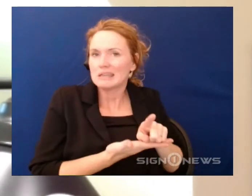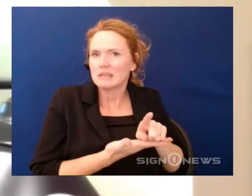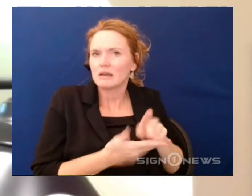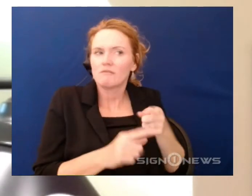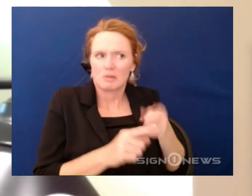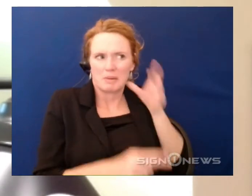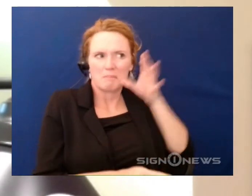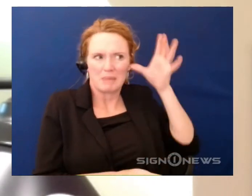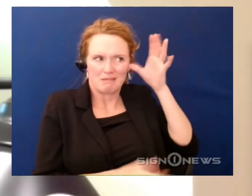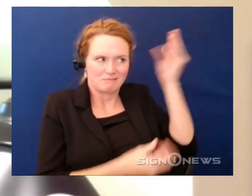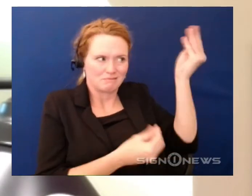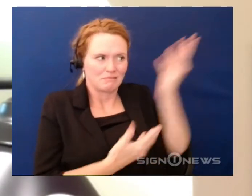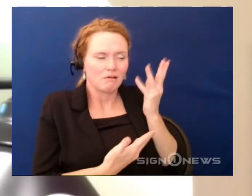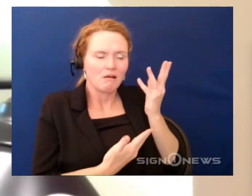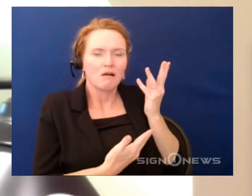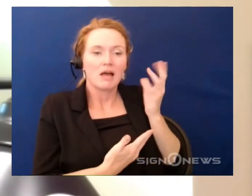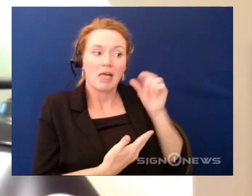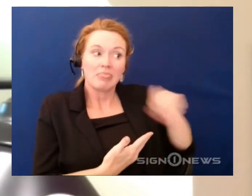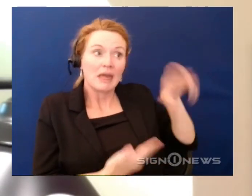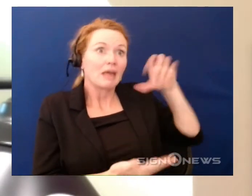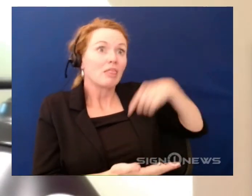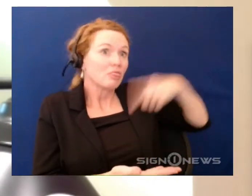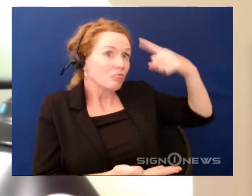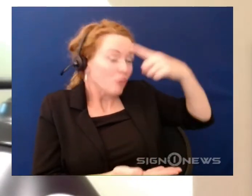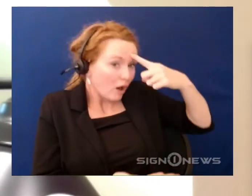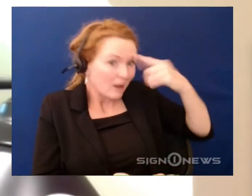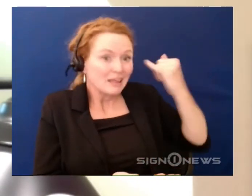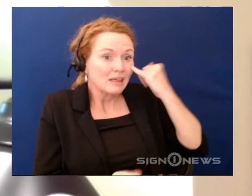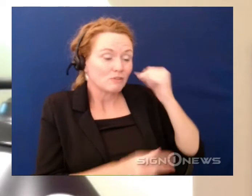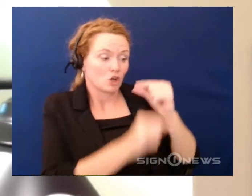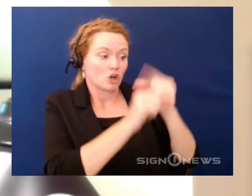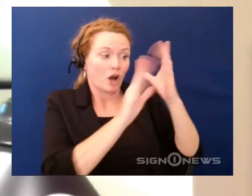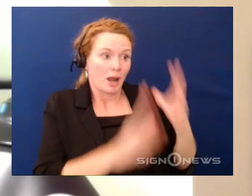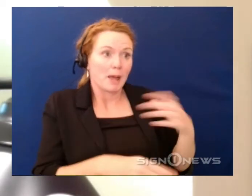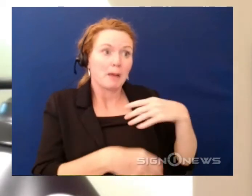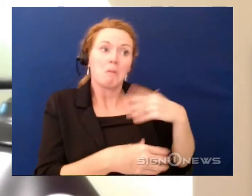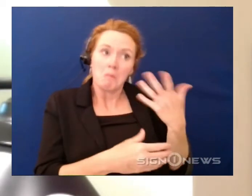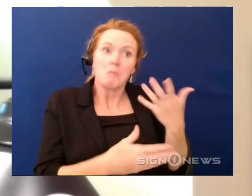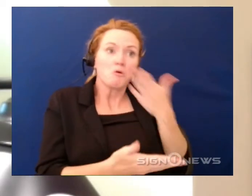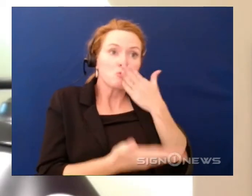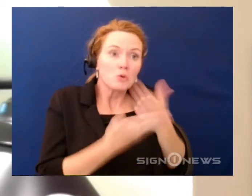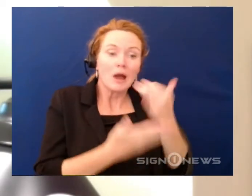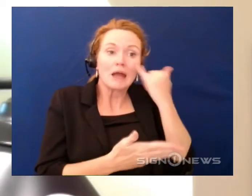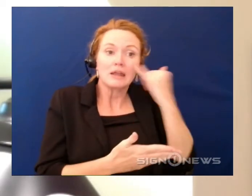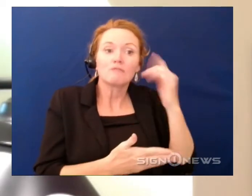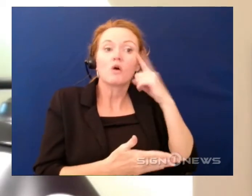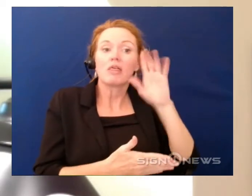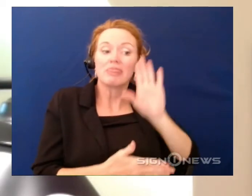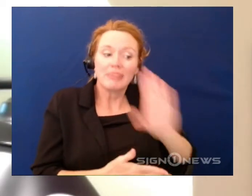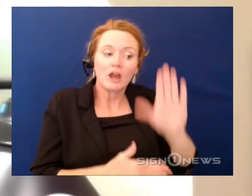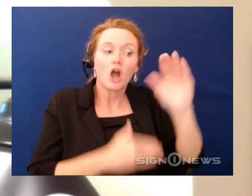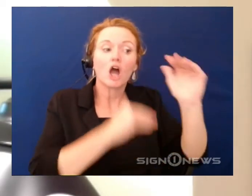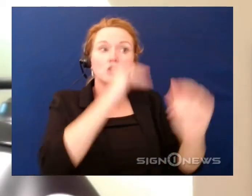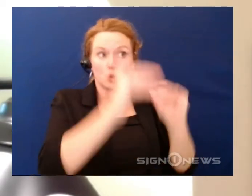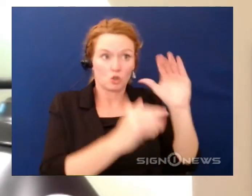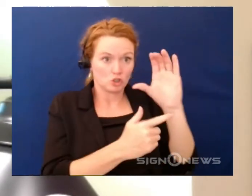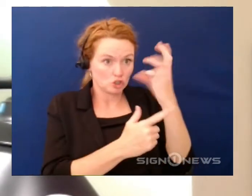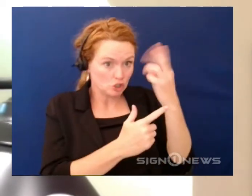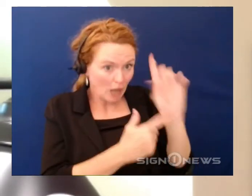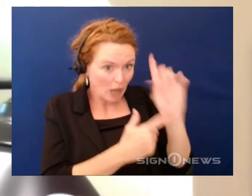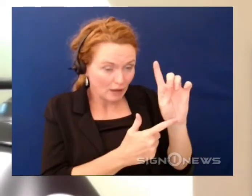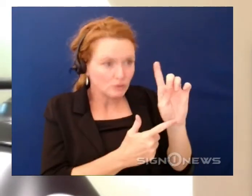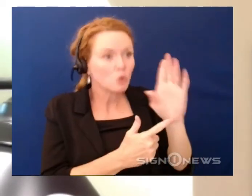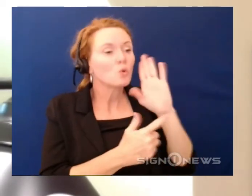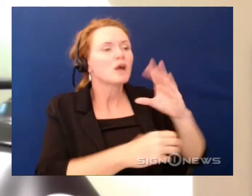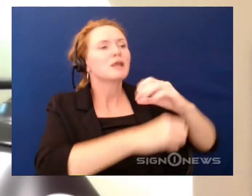was they believed that guardianship made sense for their adult child because they thought it would protect